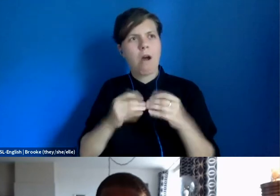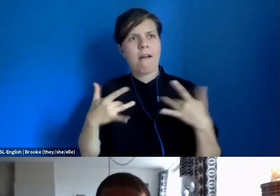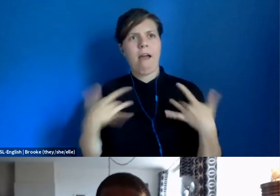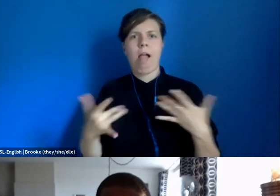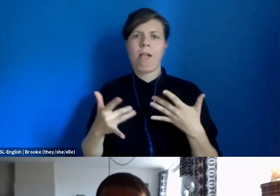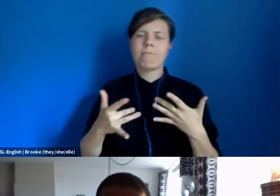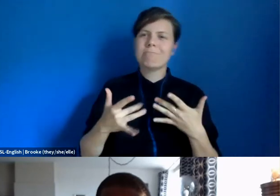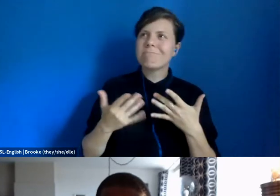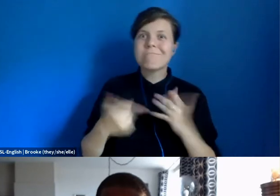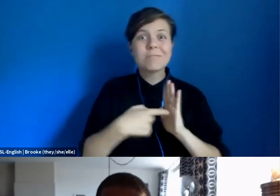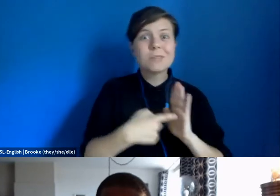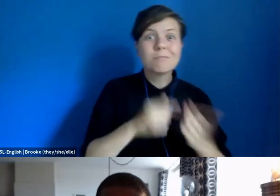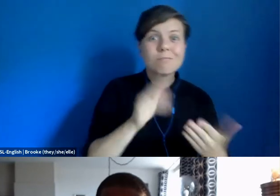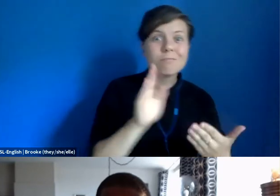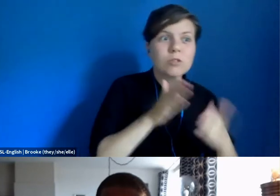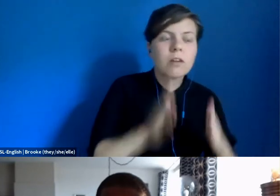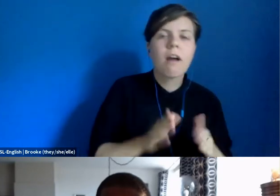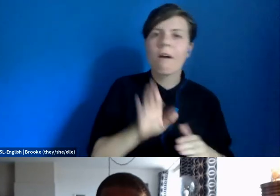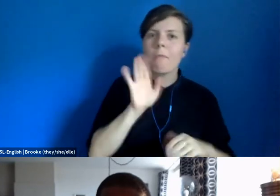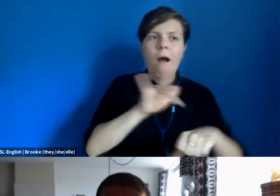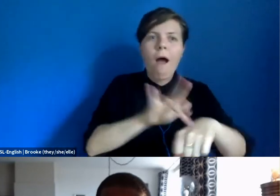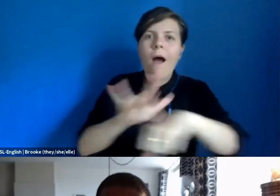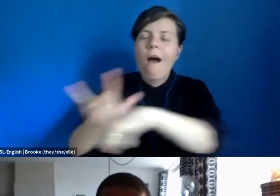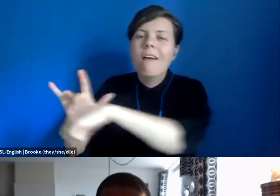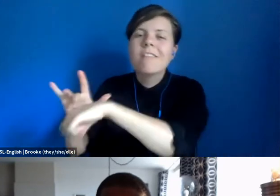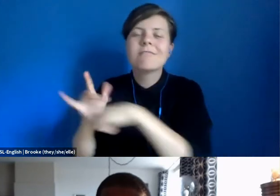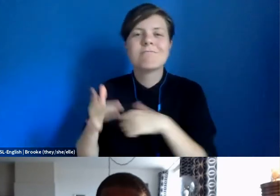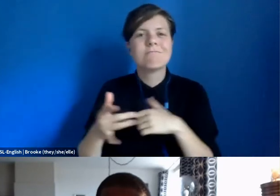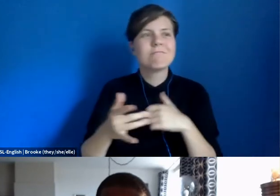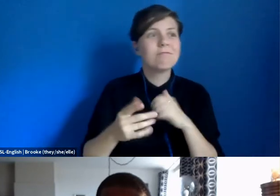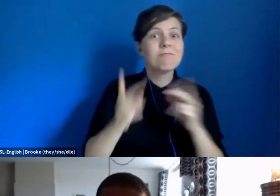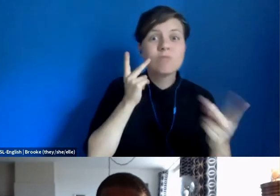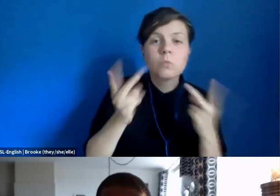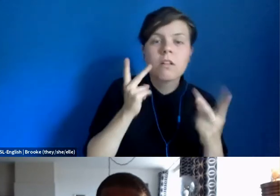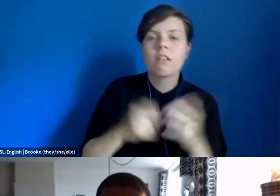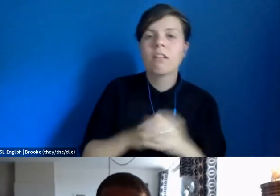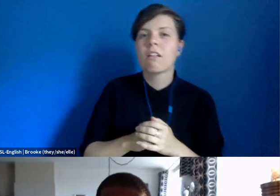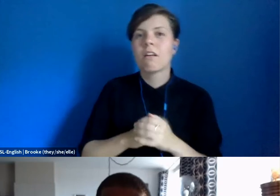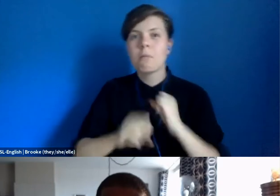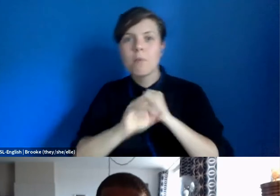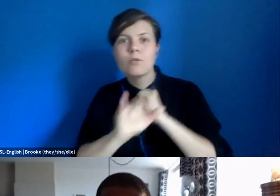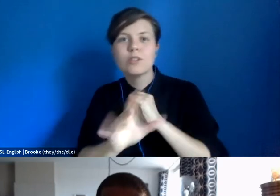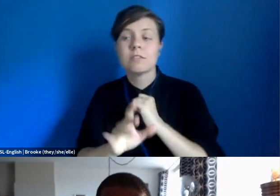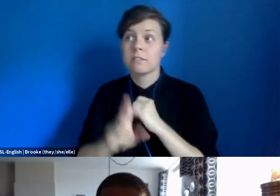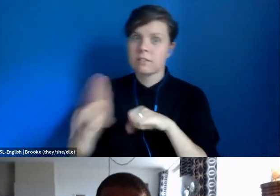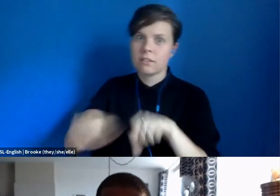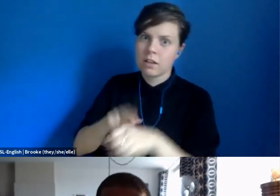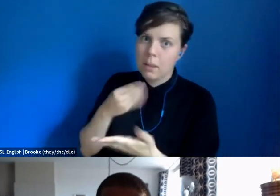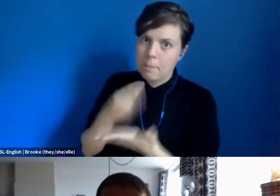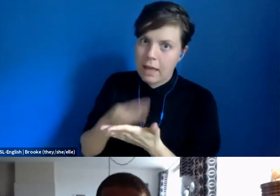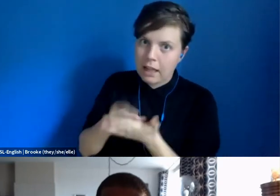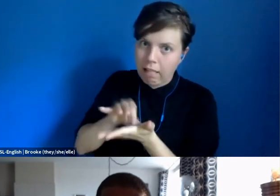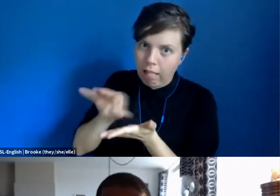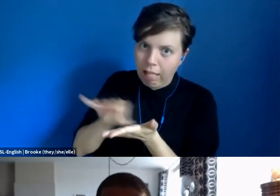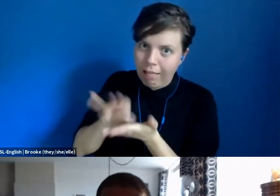musicians might find themselves doing all sorts of other things like visuals, promotion, handling the accounts, obviously, coding, going